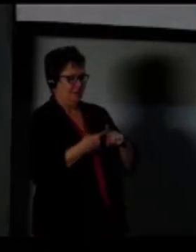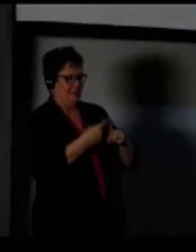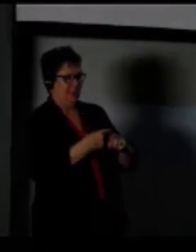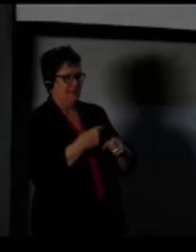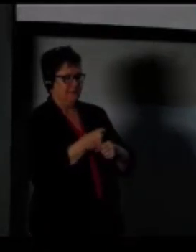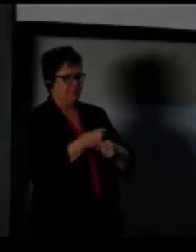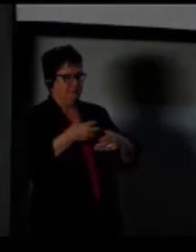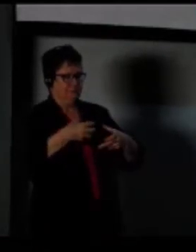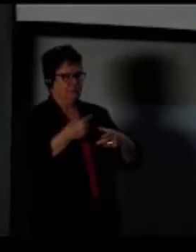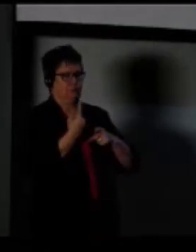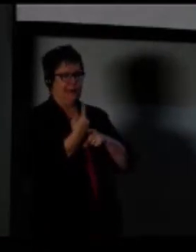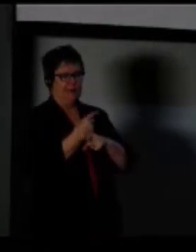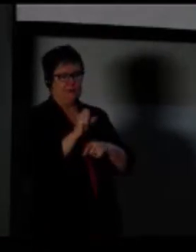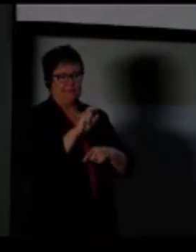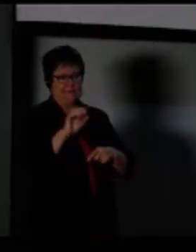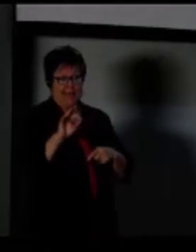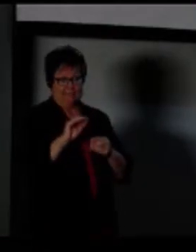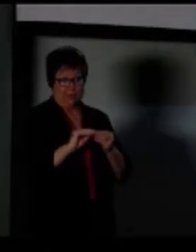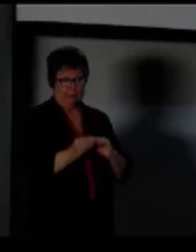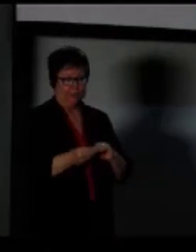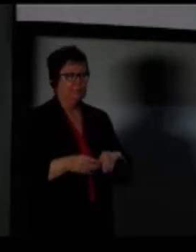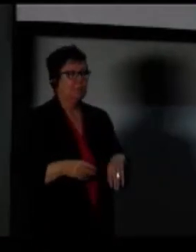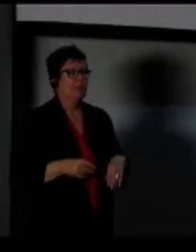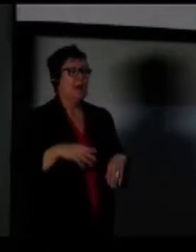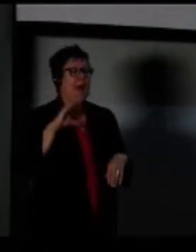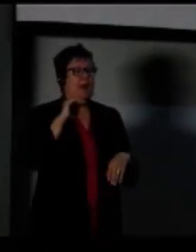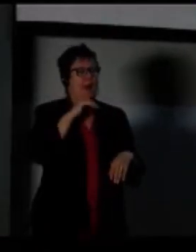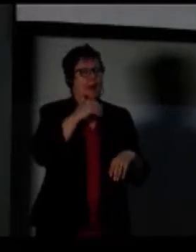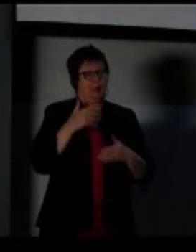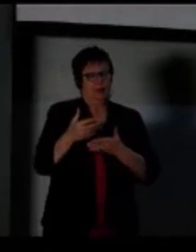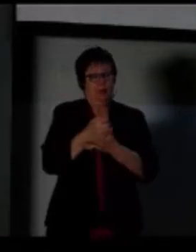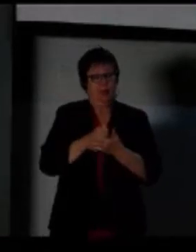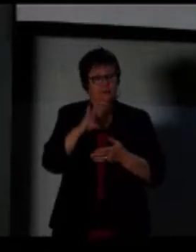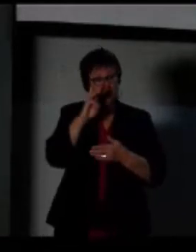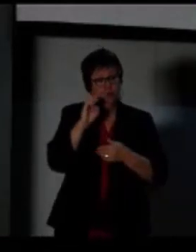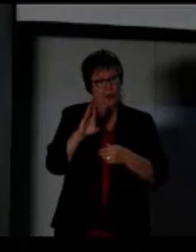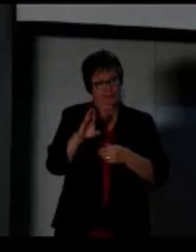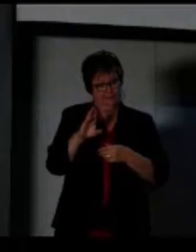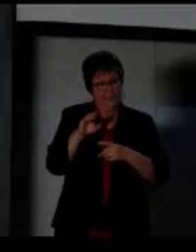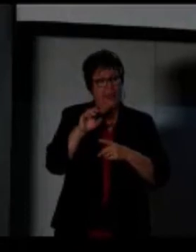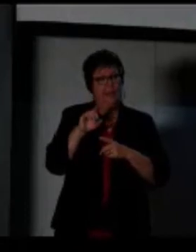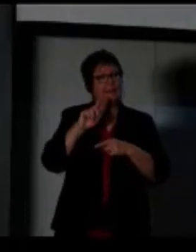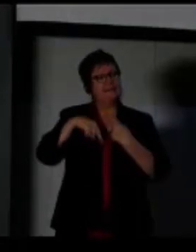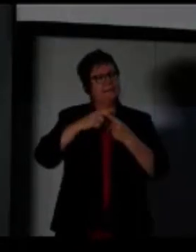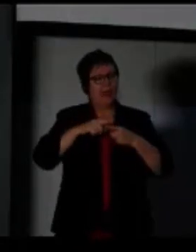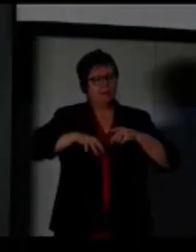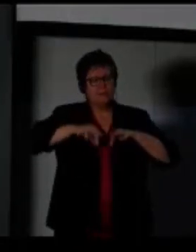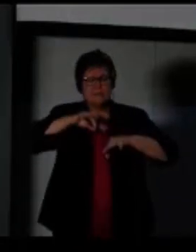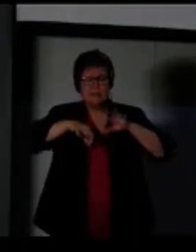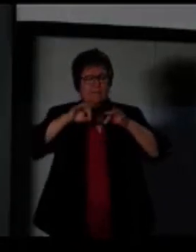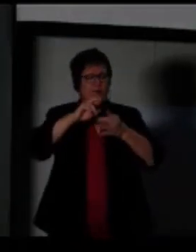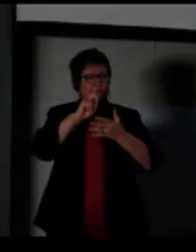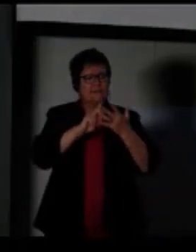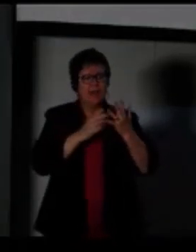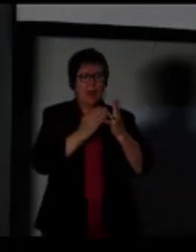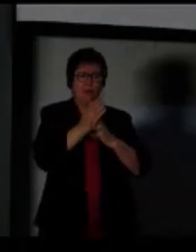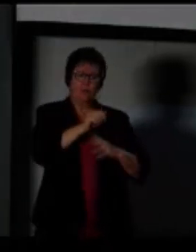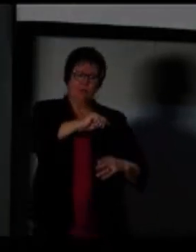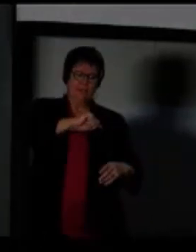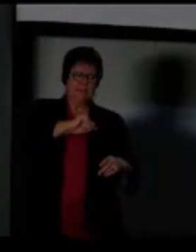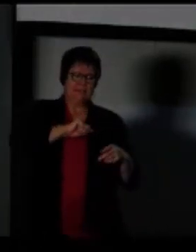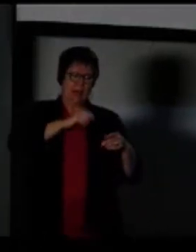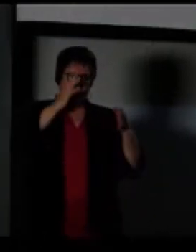place. So the collection's website is all about discovering design through self-directed